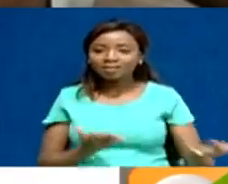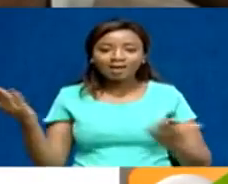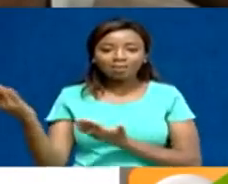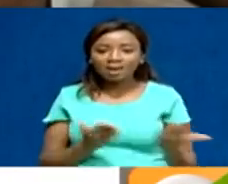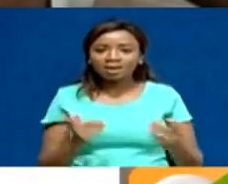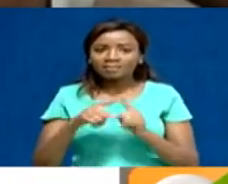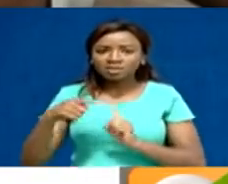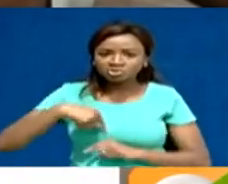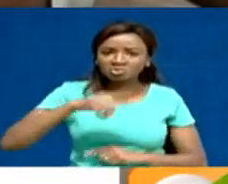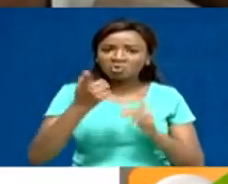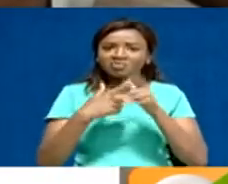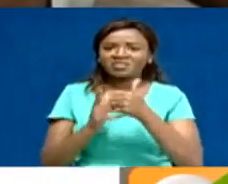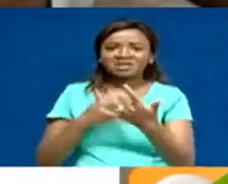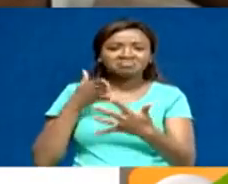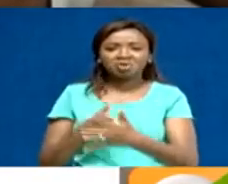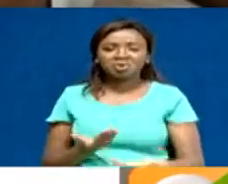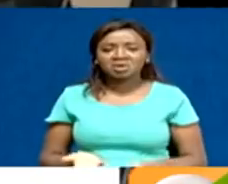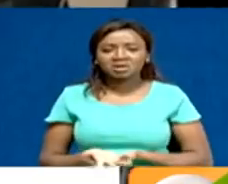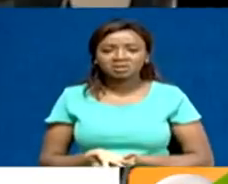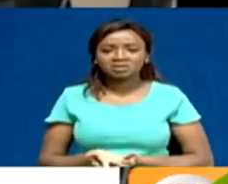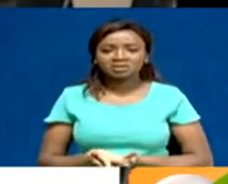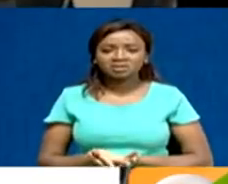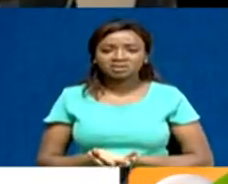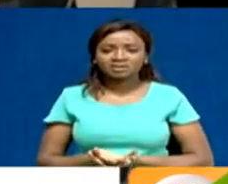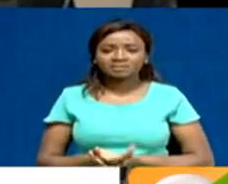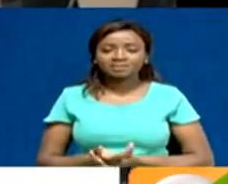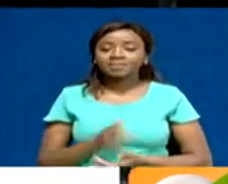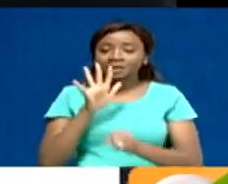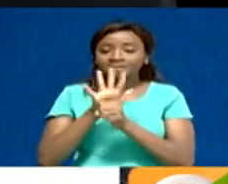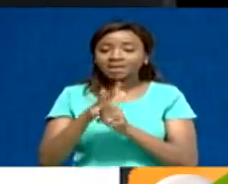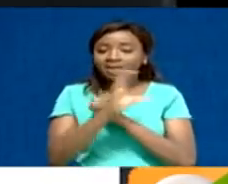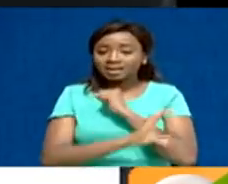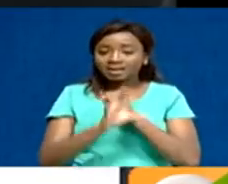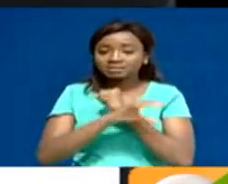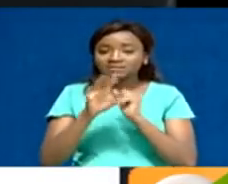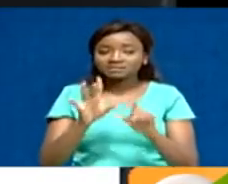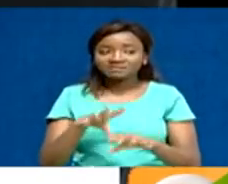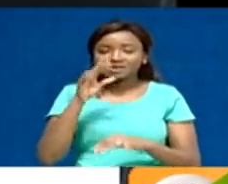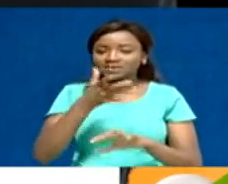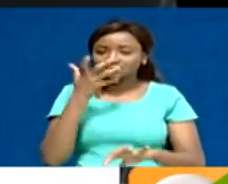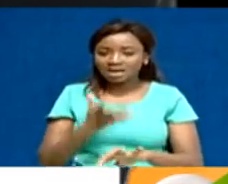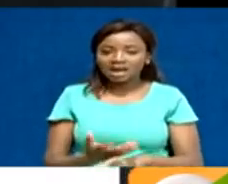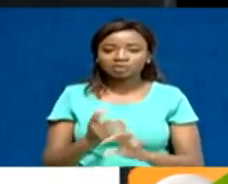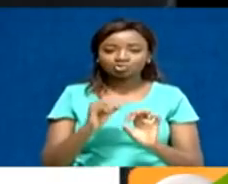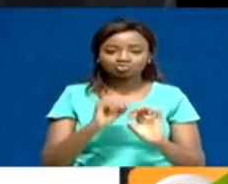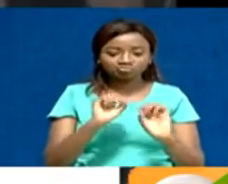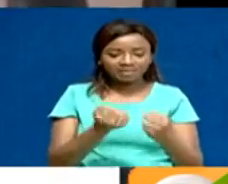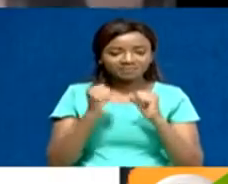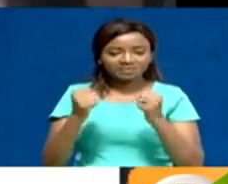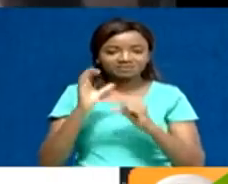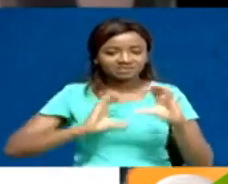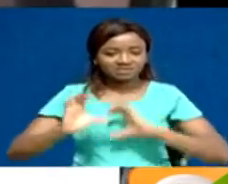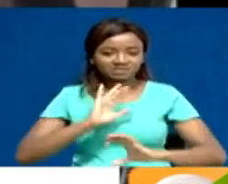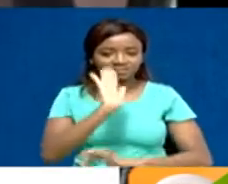that you hold determines the amount of help that you get. Most countries are finding it difficult to evacuate citizens from Ukraine